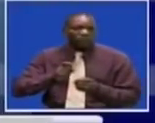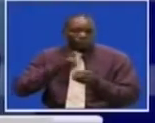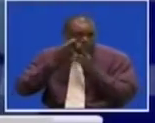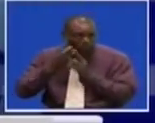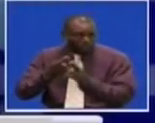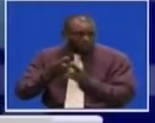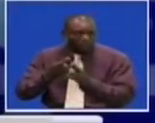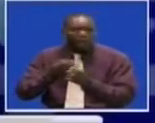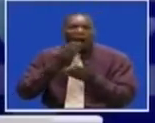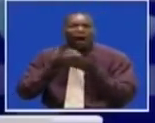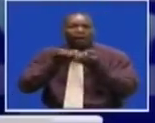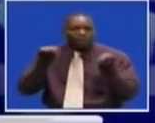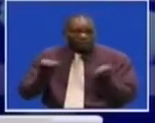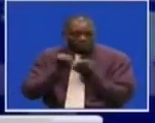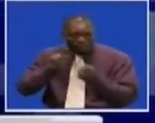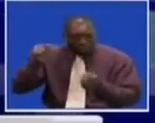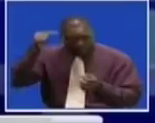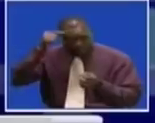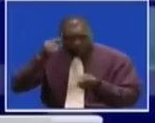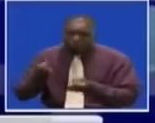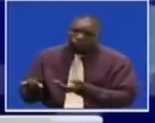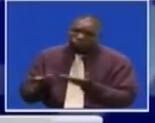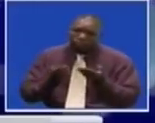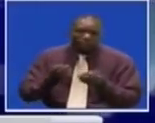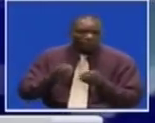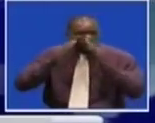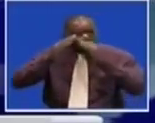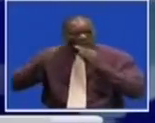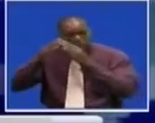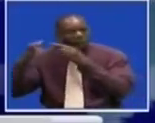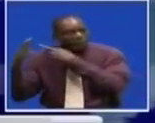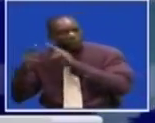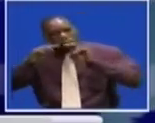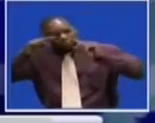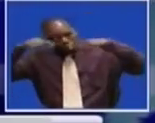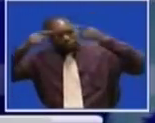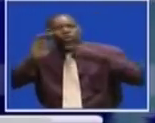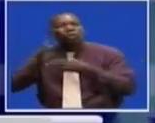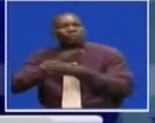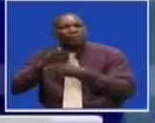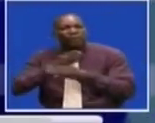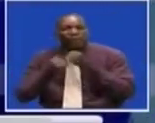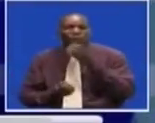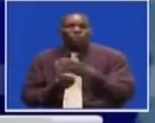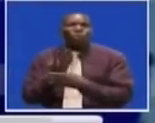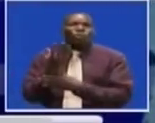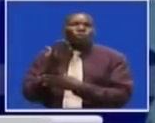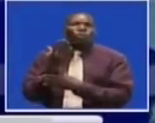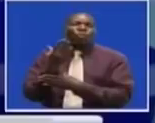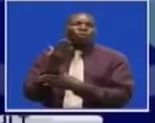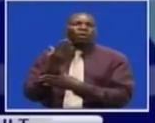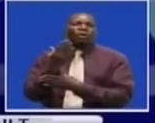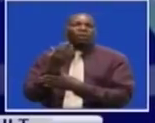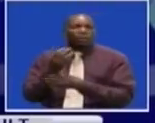has created an enabling environment for radio stations to thrive and grow their businesses. Mr.